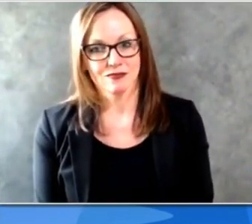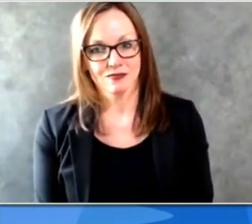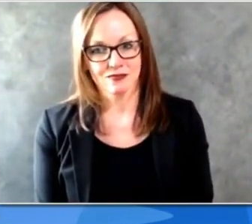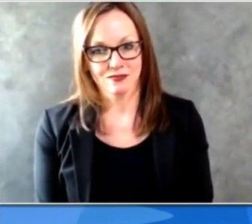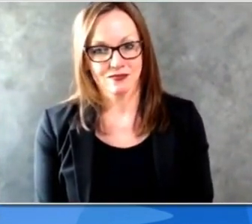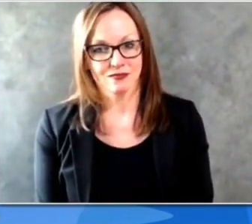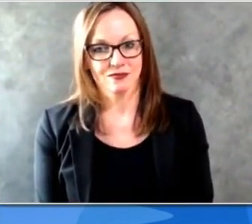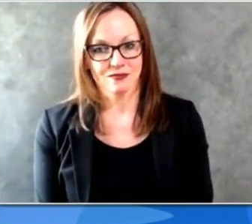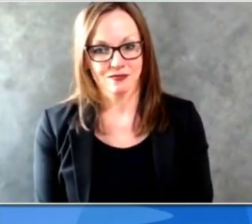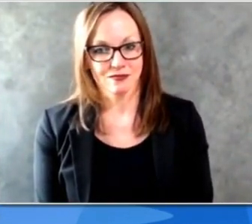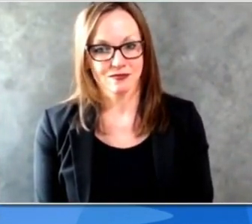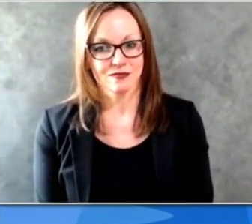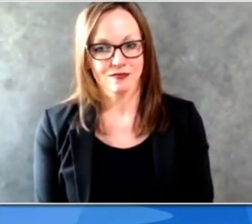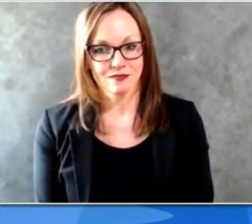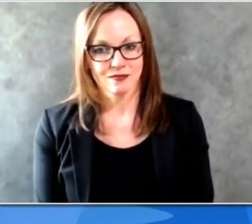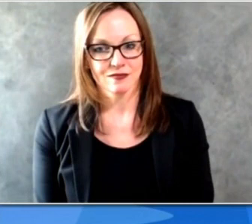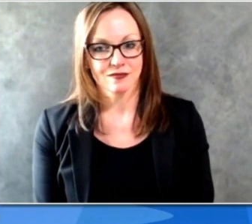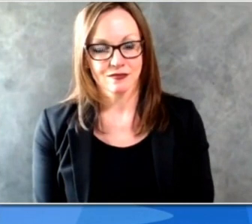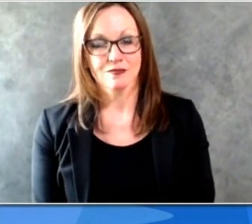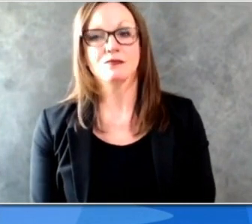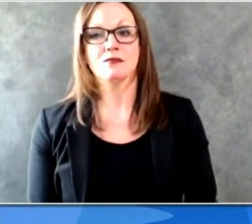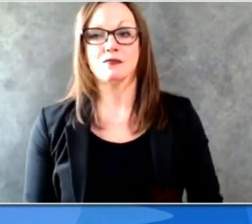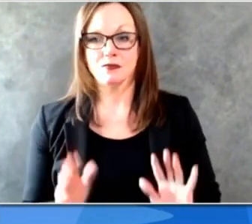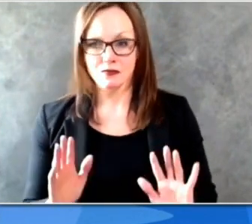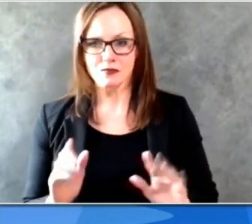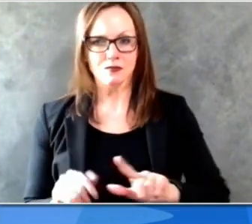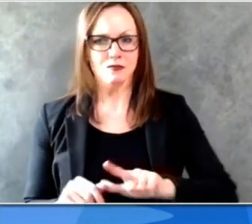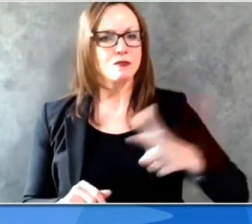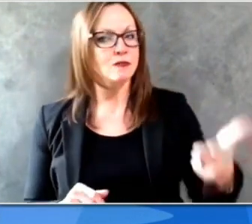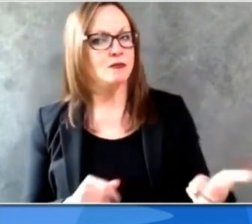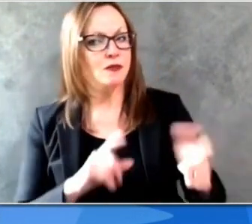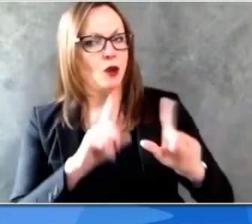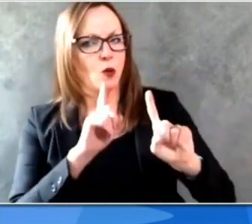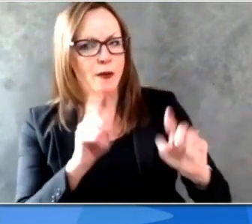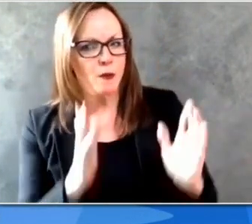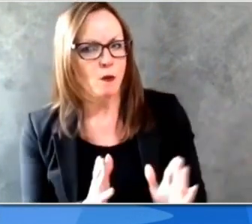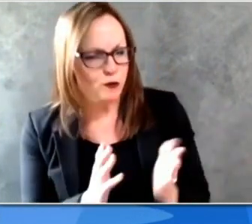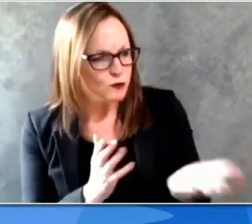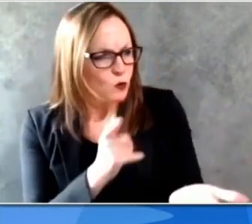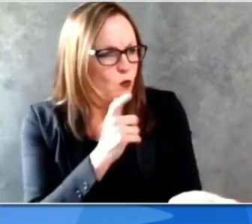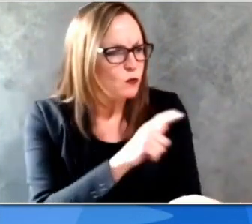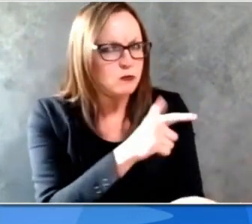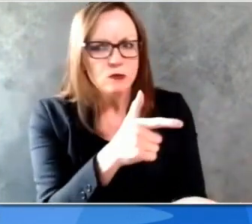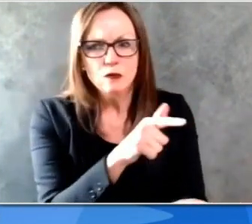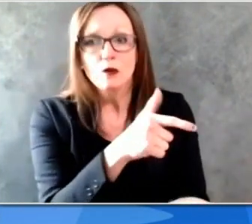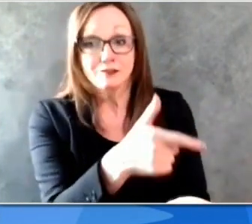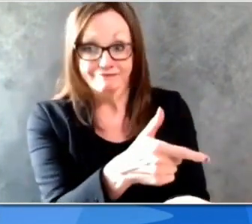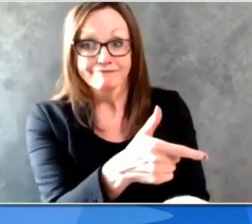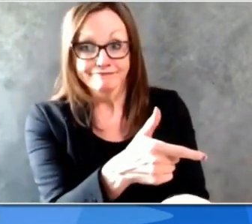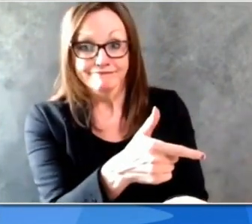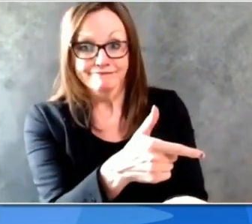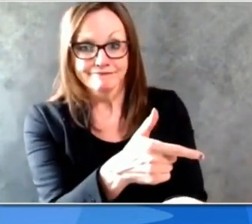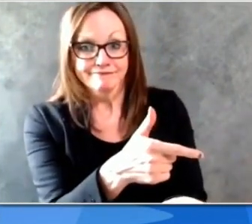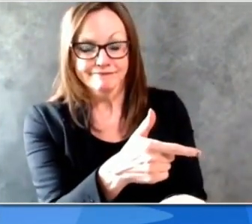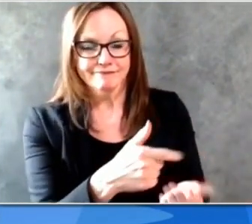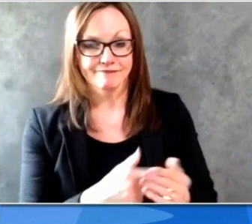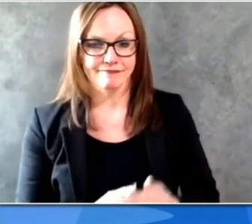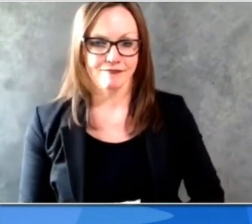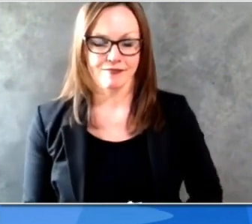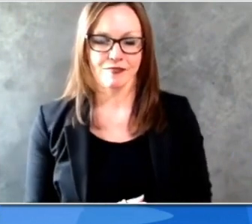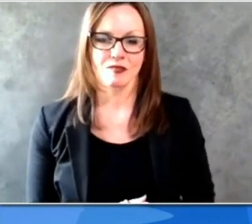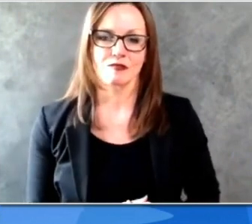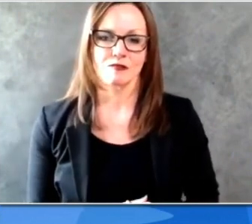school districts and also school administrators and parents as we're learning more about these reopening plans right